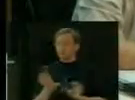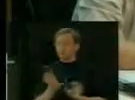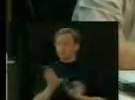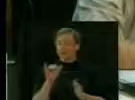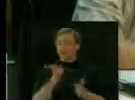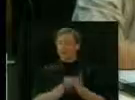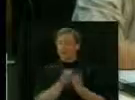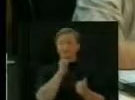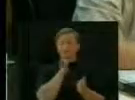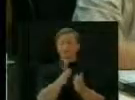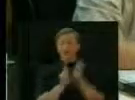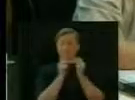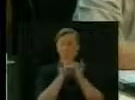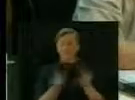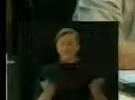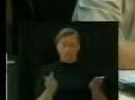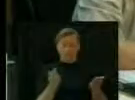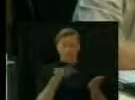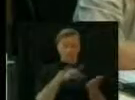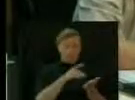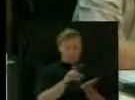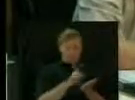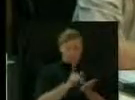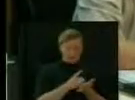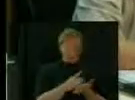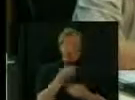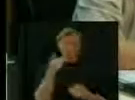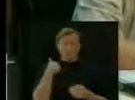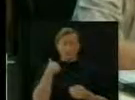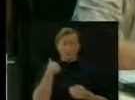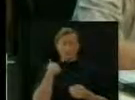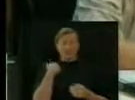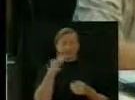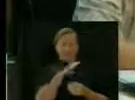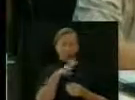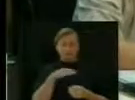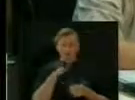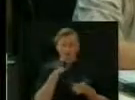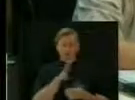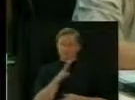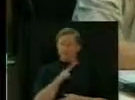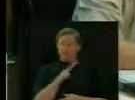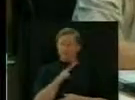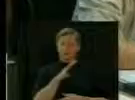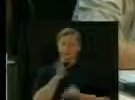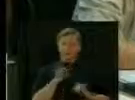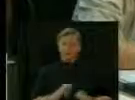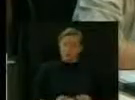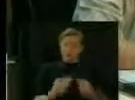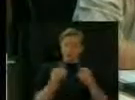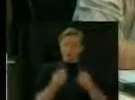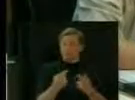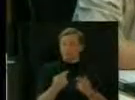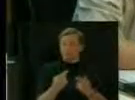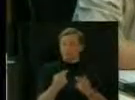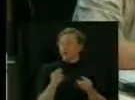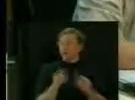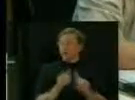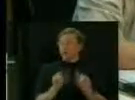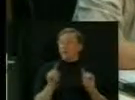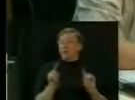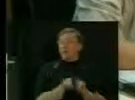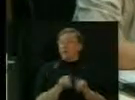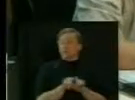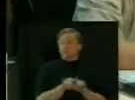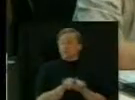public policy is what you do. That's everybody's definition. So let's get real about this, okay? We have a commission. It's fine. Let it make